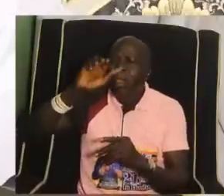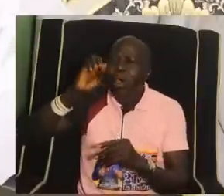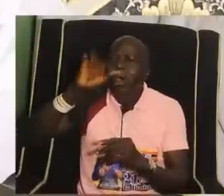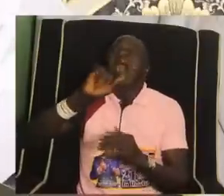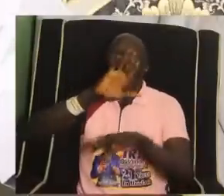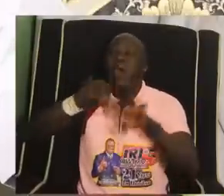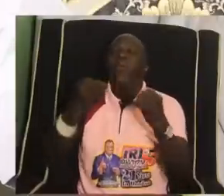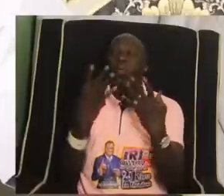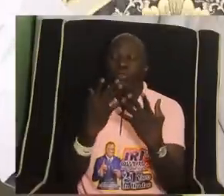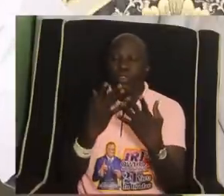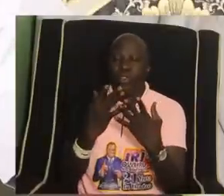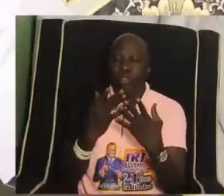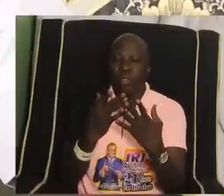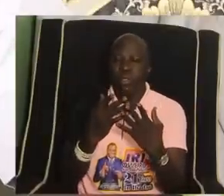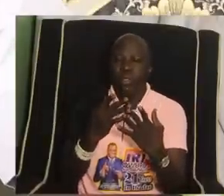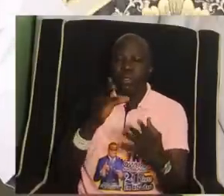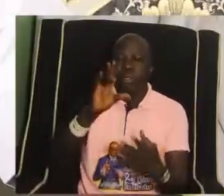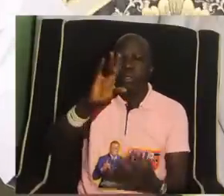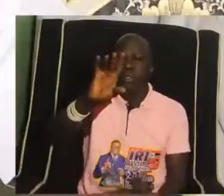demarcators. How much is it?